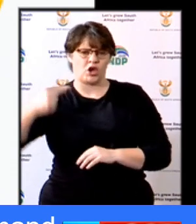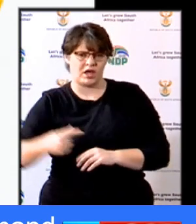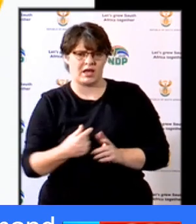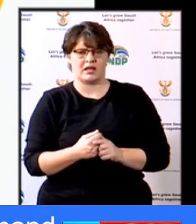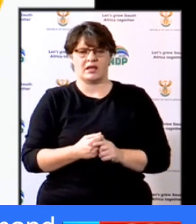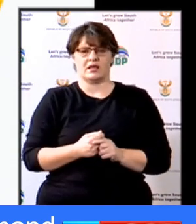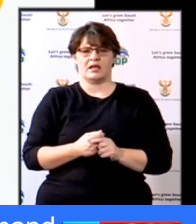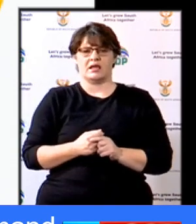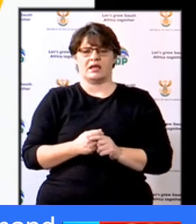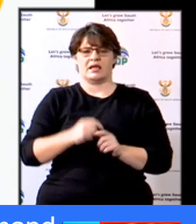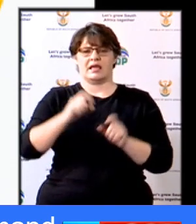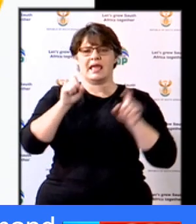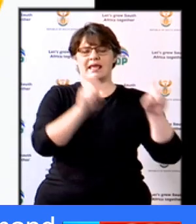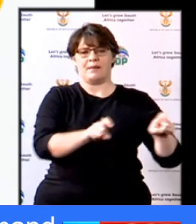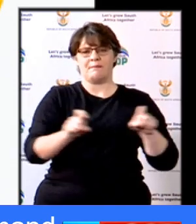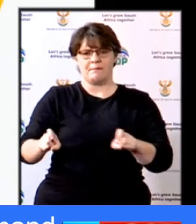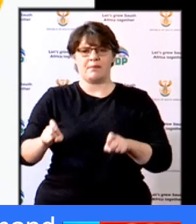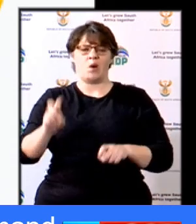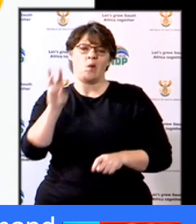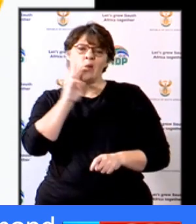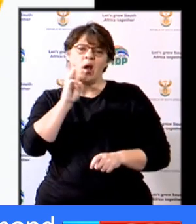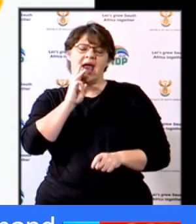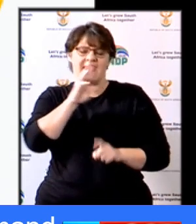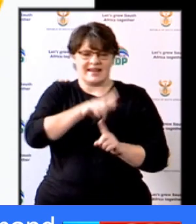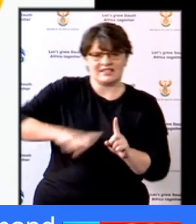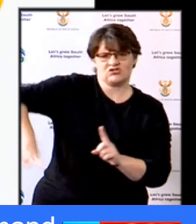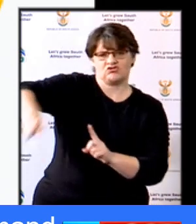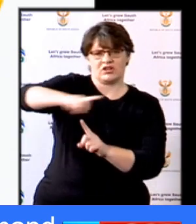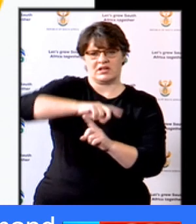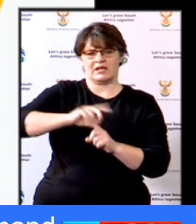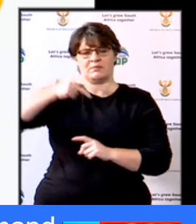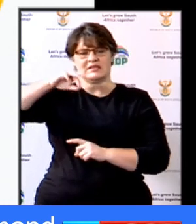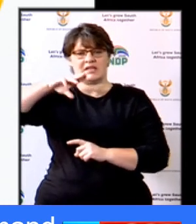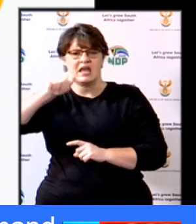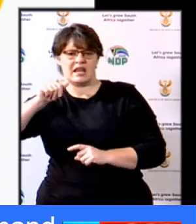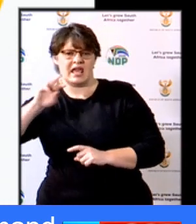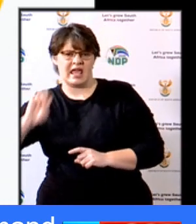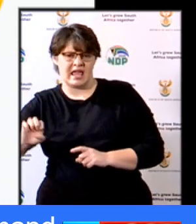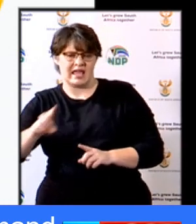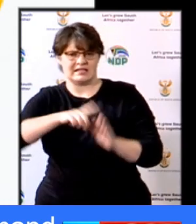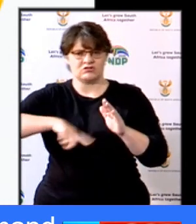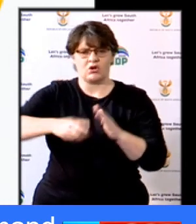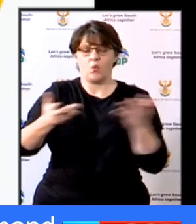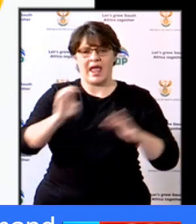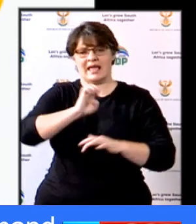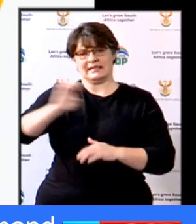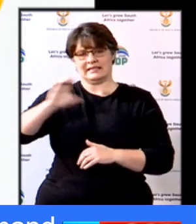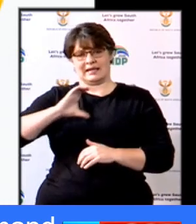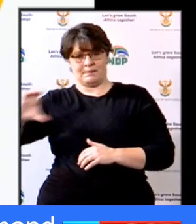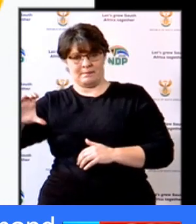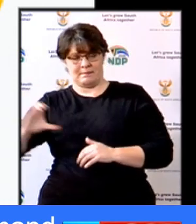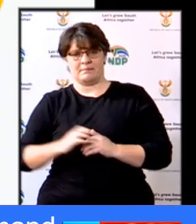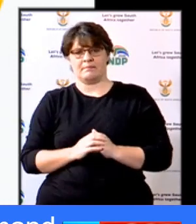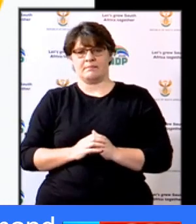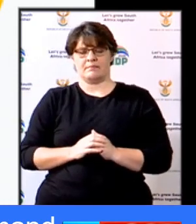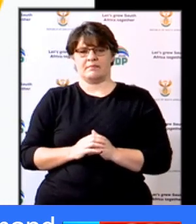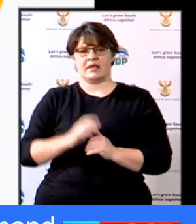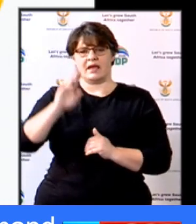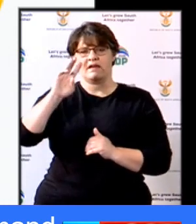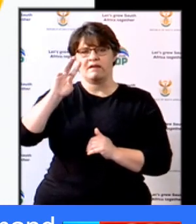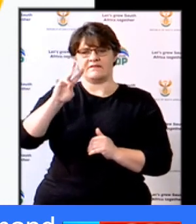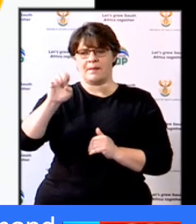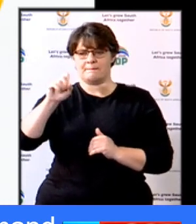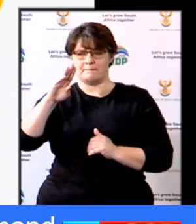Cape Winelands District, Chris Hani District in the Eastern Cape, Ilembe District